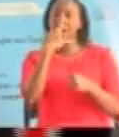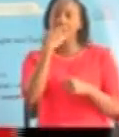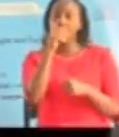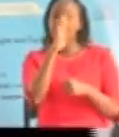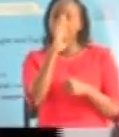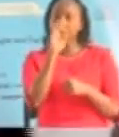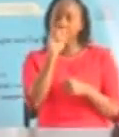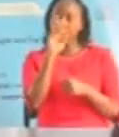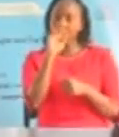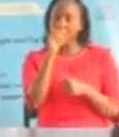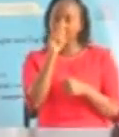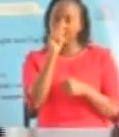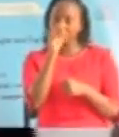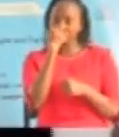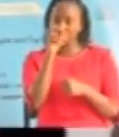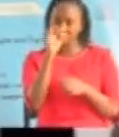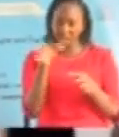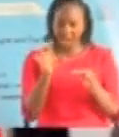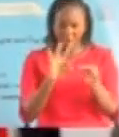supported by USAID,